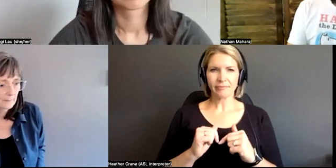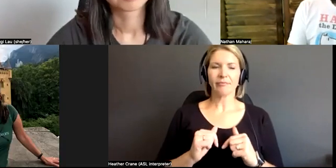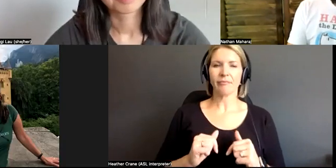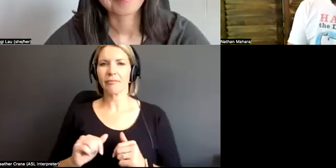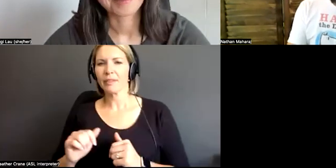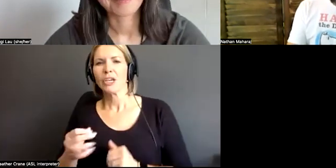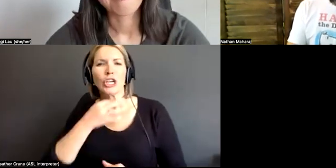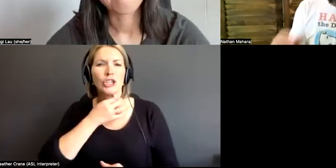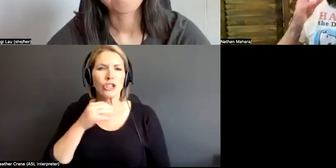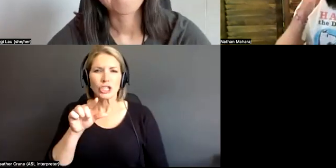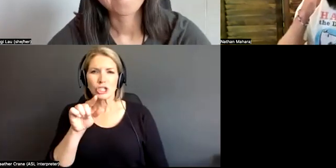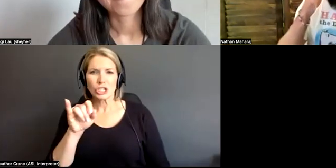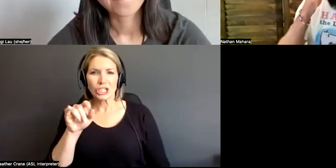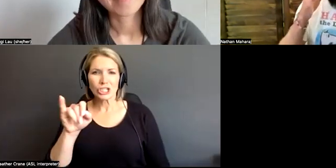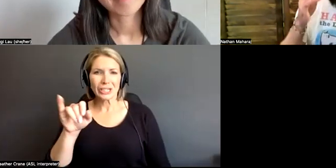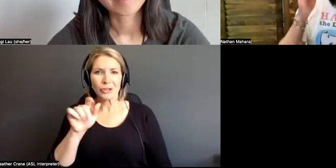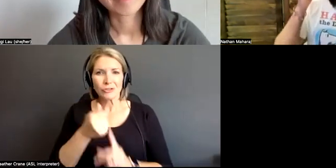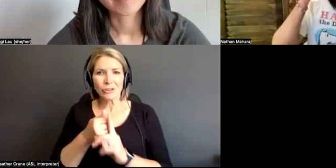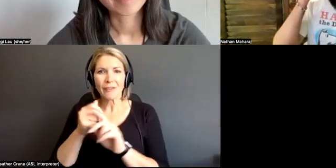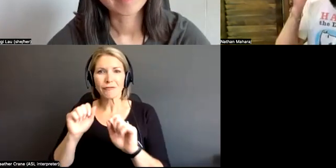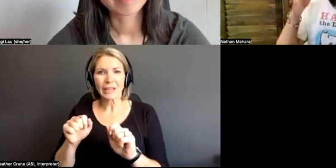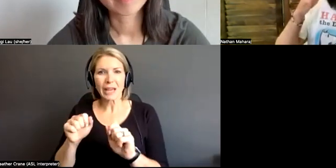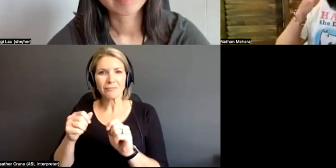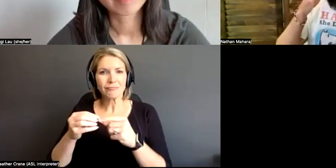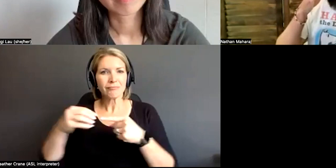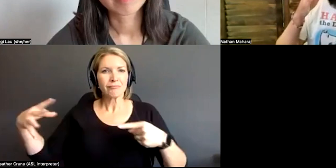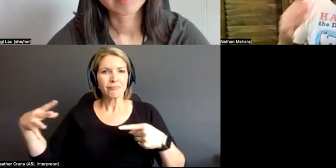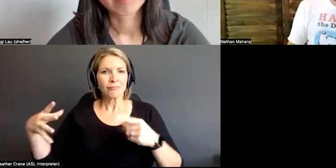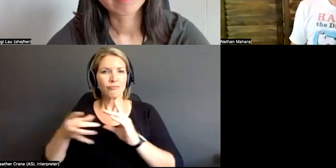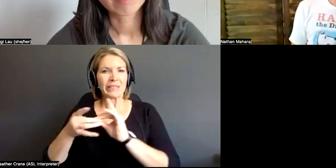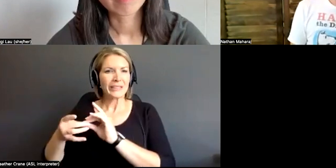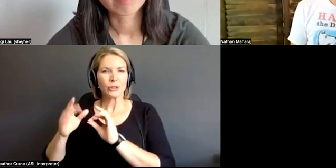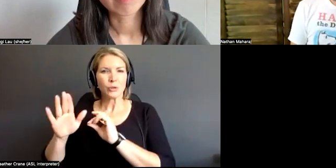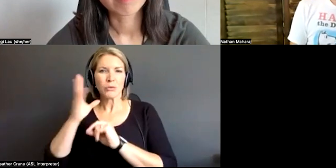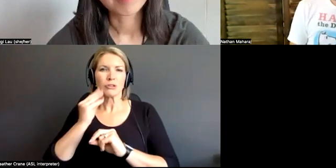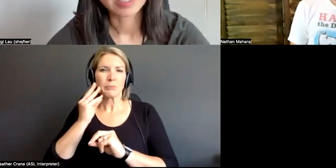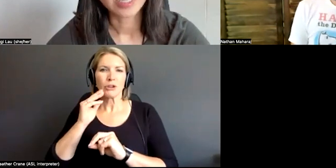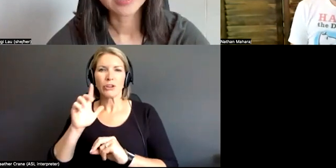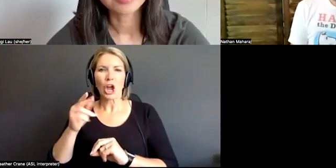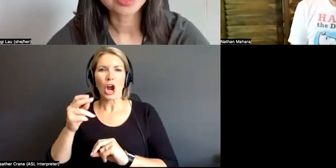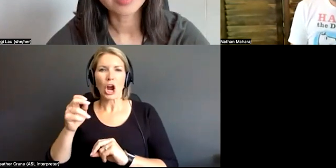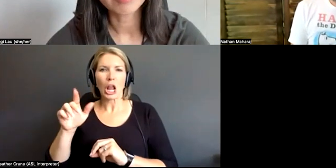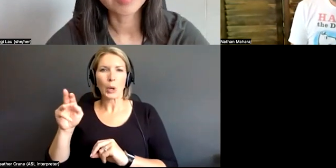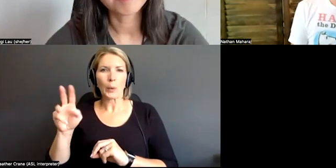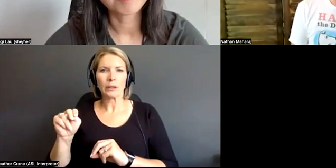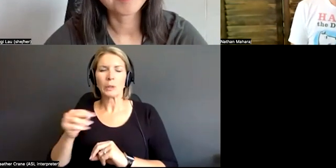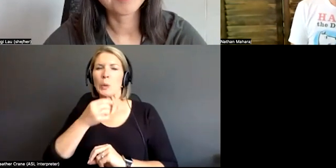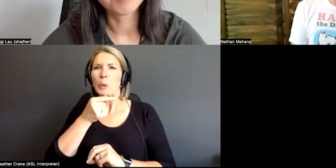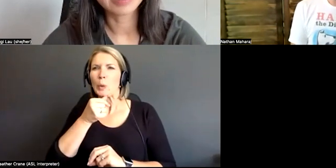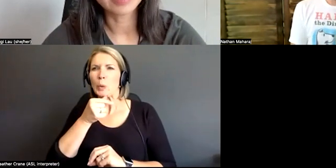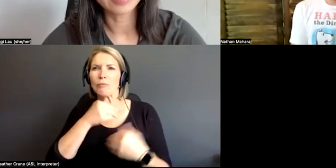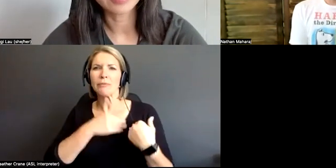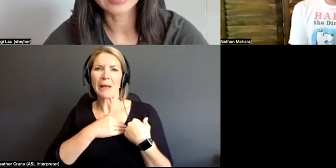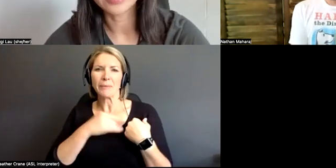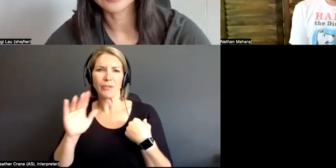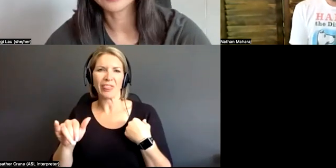place like Harlequin. Is that a designer's decision or is that something that's imposed from above by the publisher? It's usually from